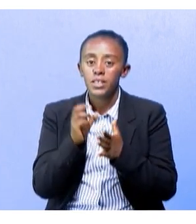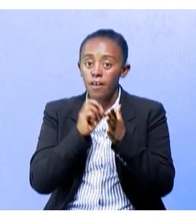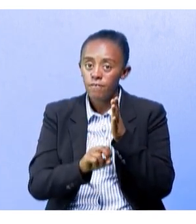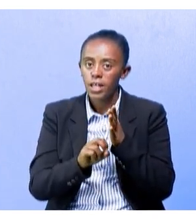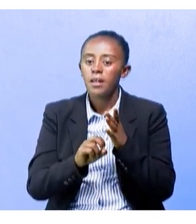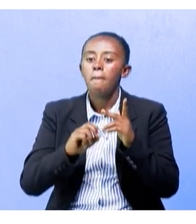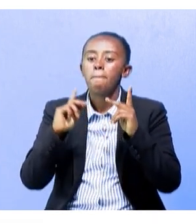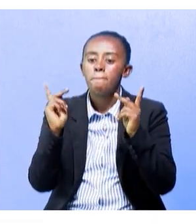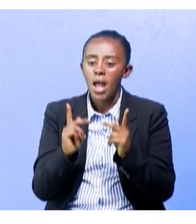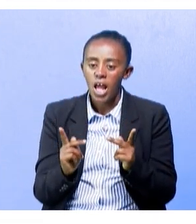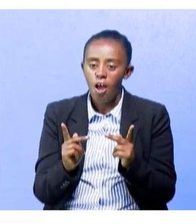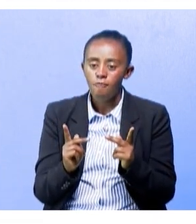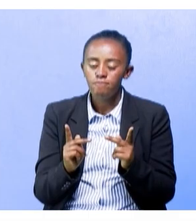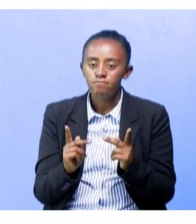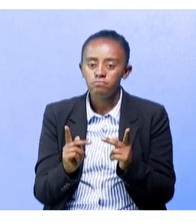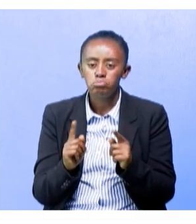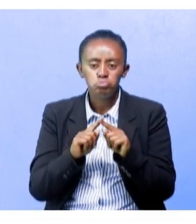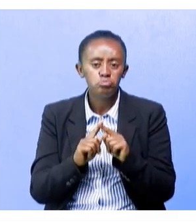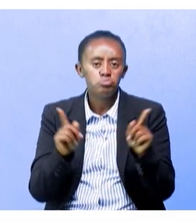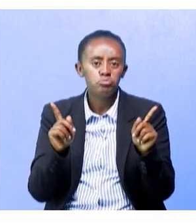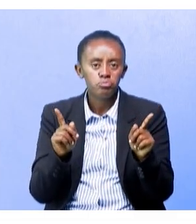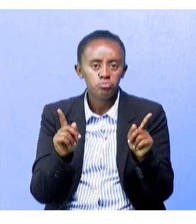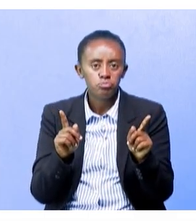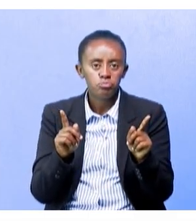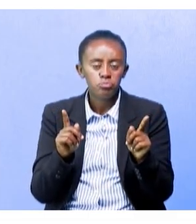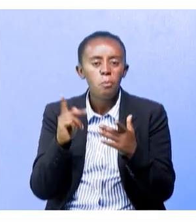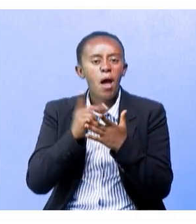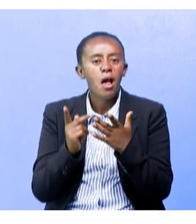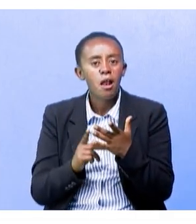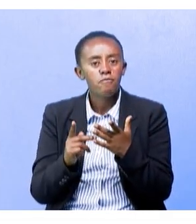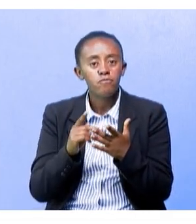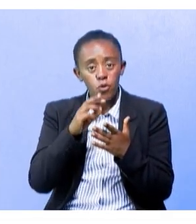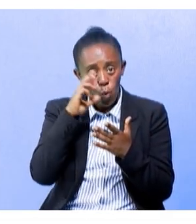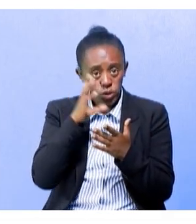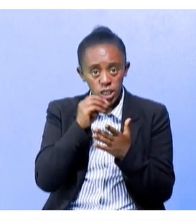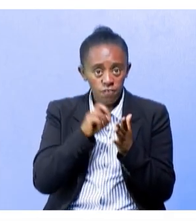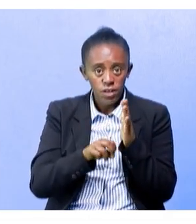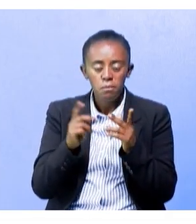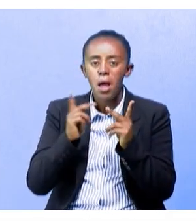effect paragraph. So what makes it different? A cause and effect paragraph.